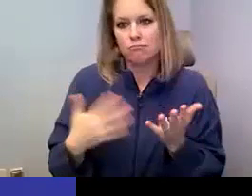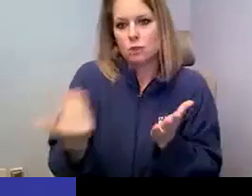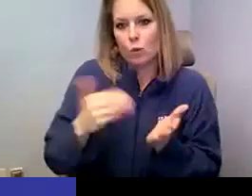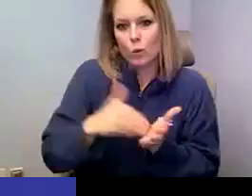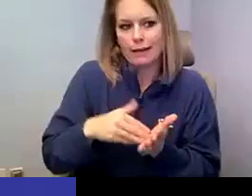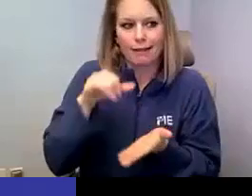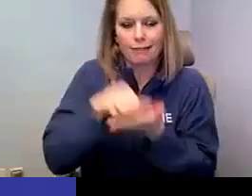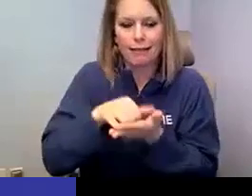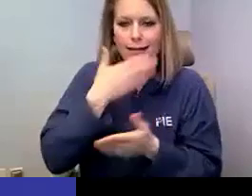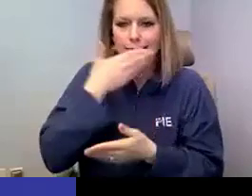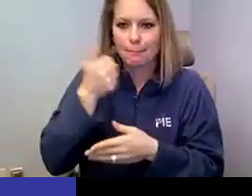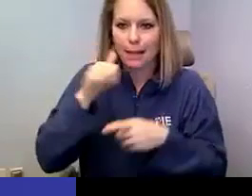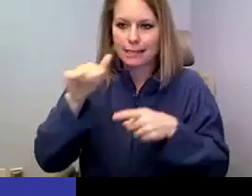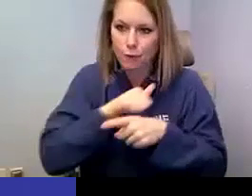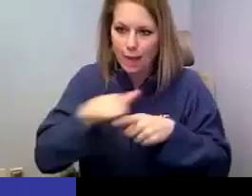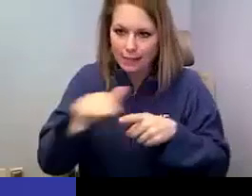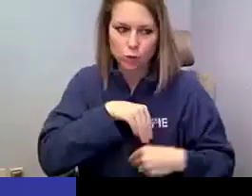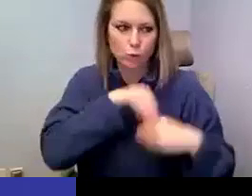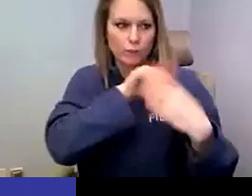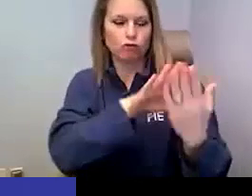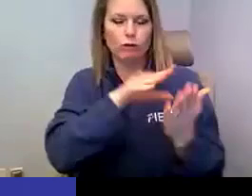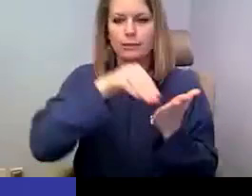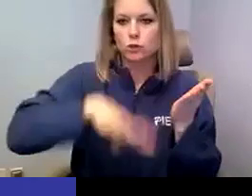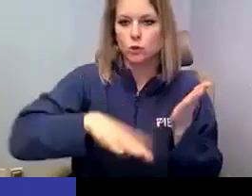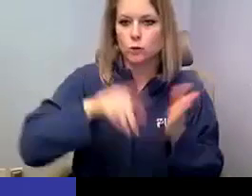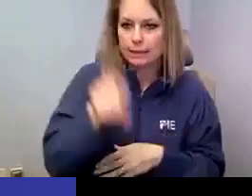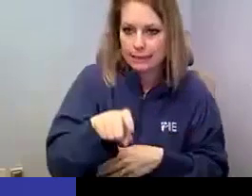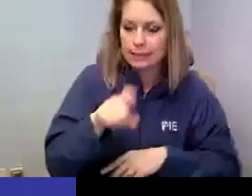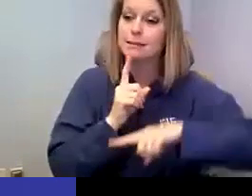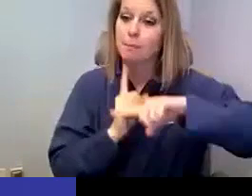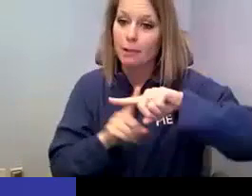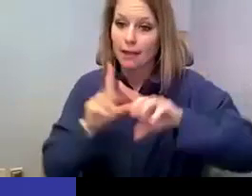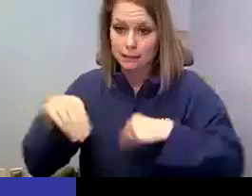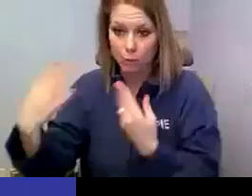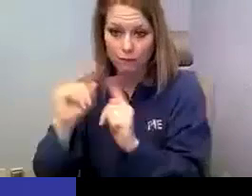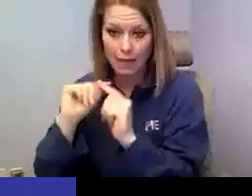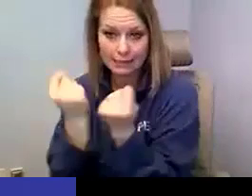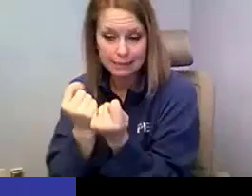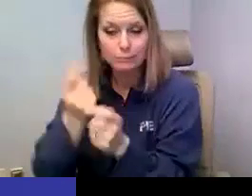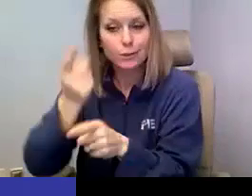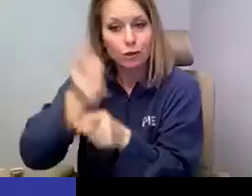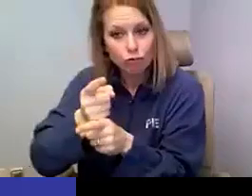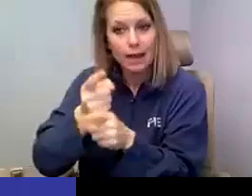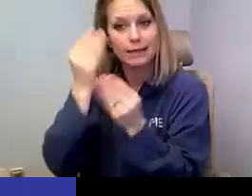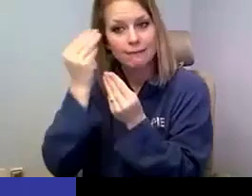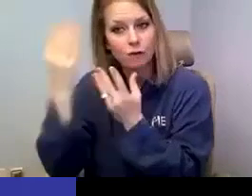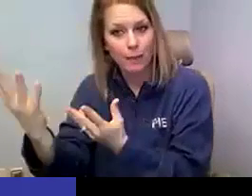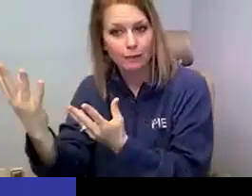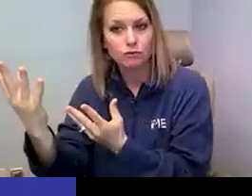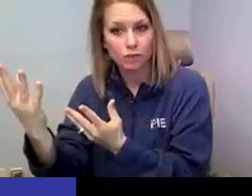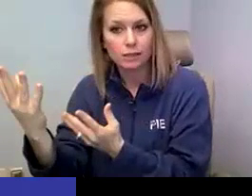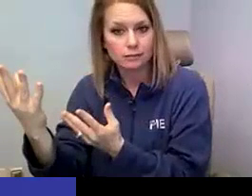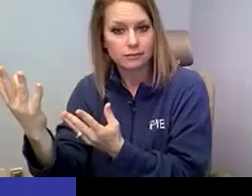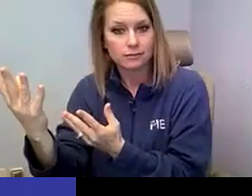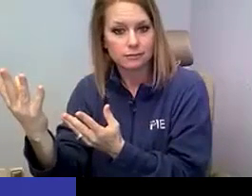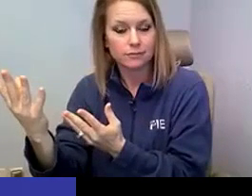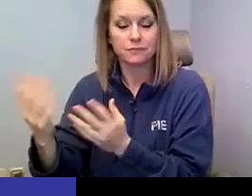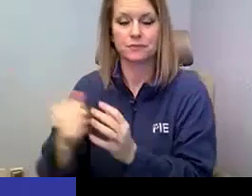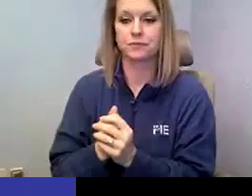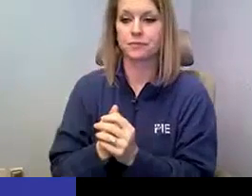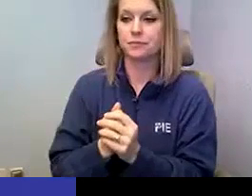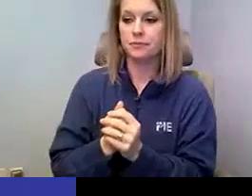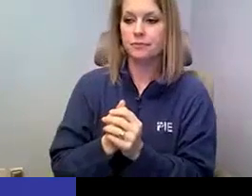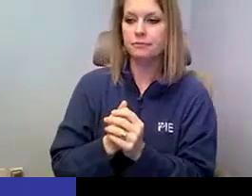support and meet student needs, and also provide IEP teams with the data they need when they move on to developing an